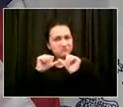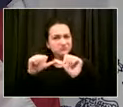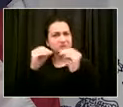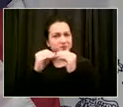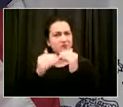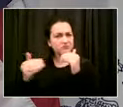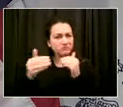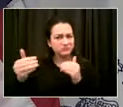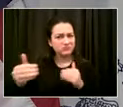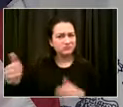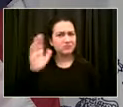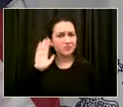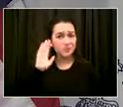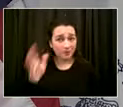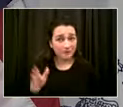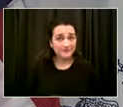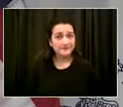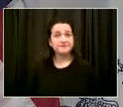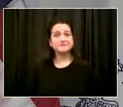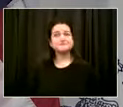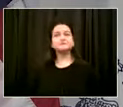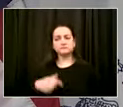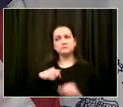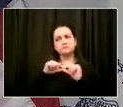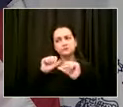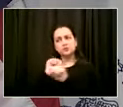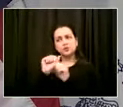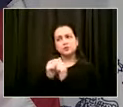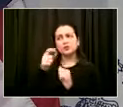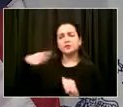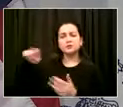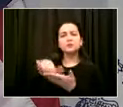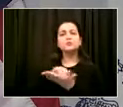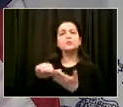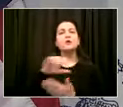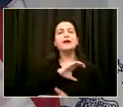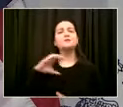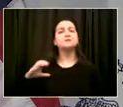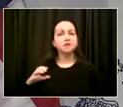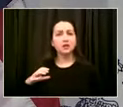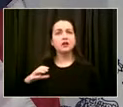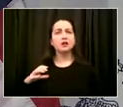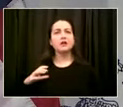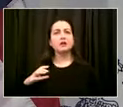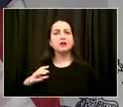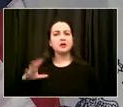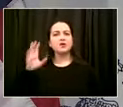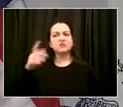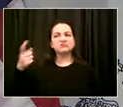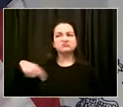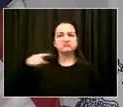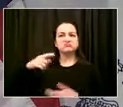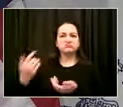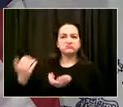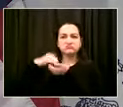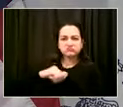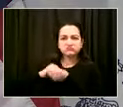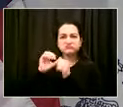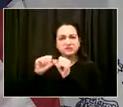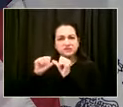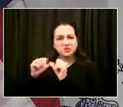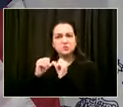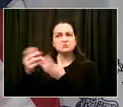And this city's coming back strong in 2021. You already have seen January statistics